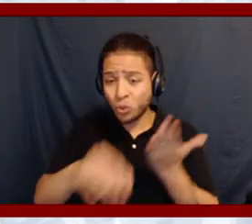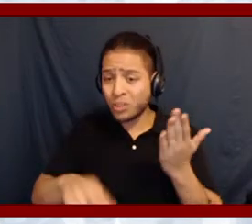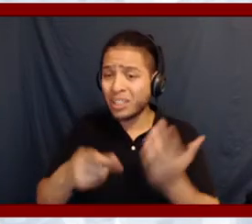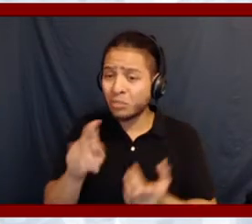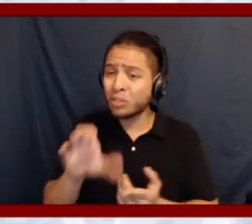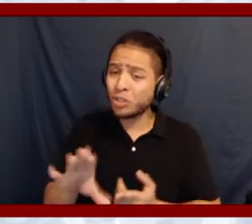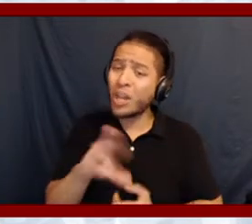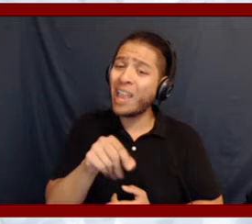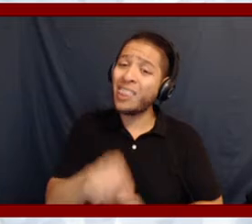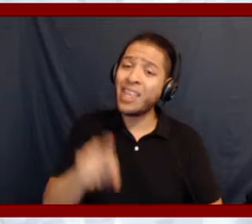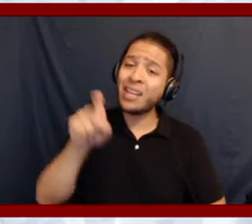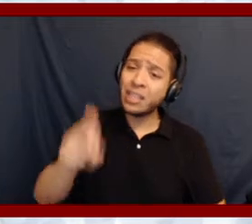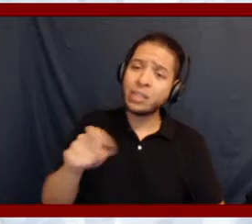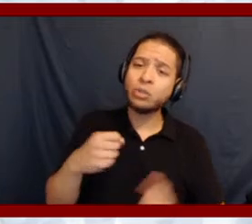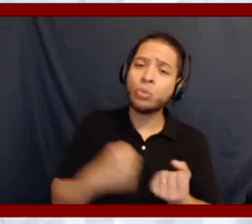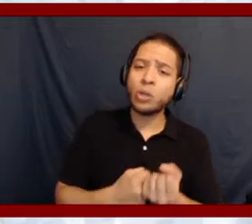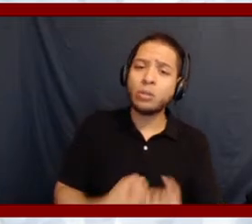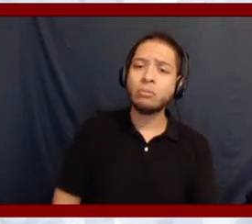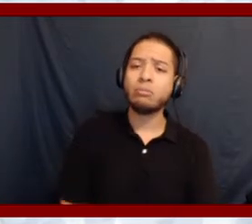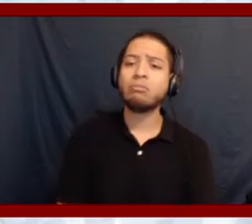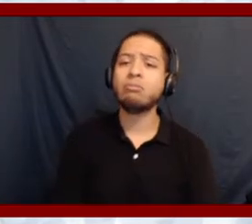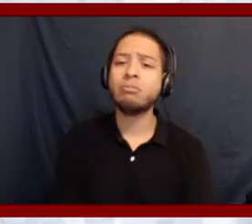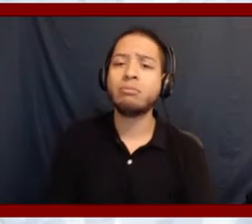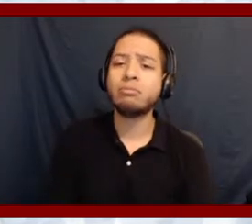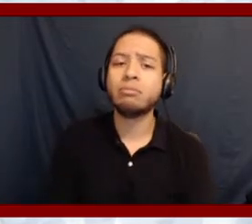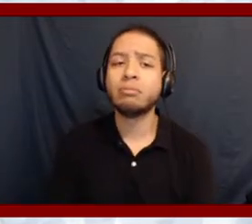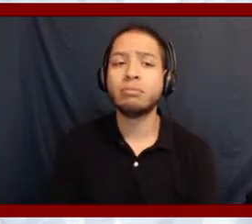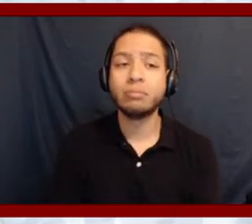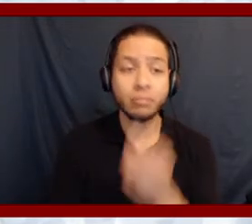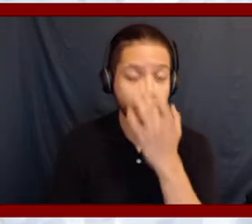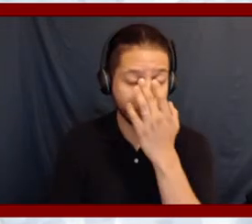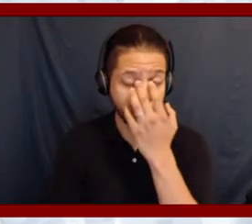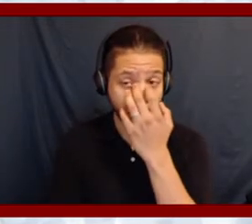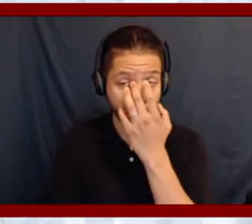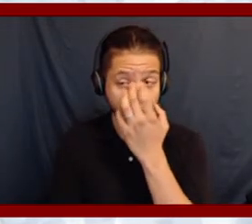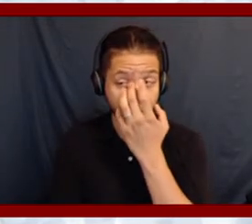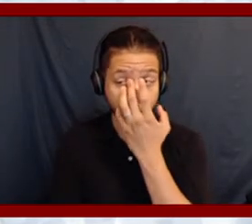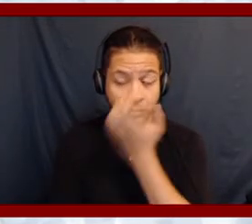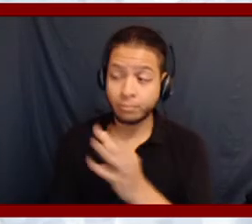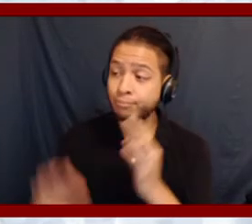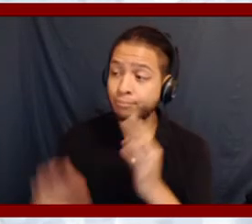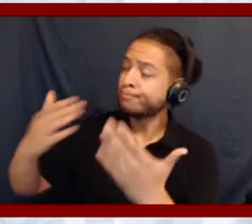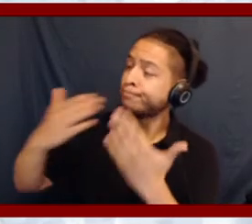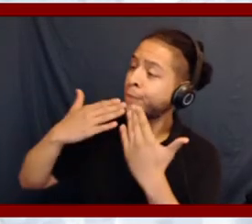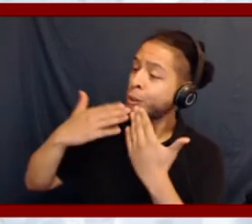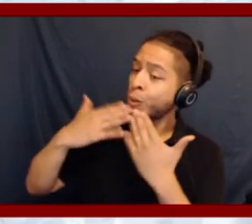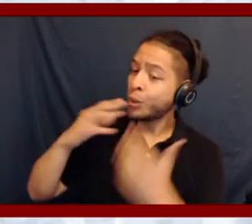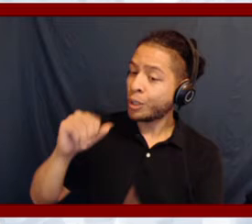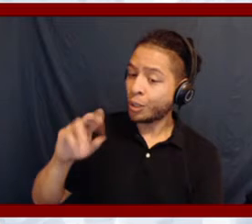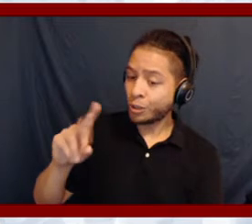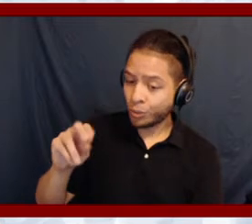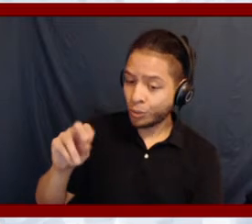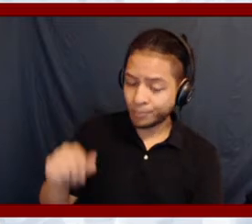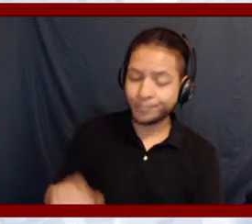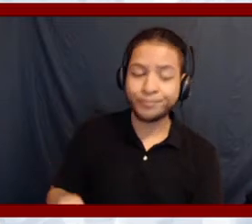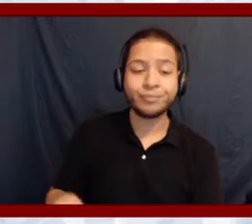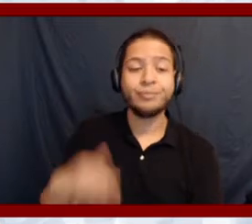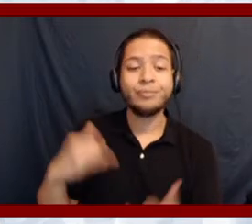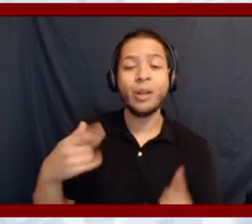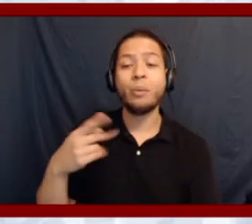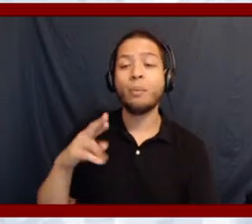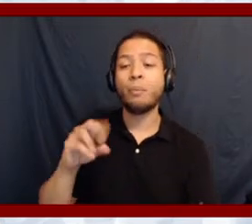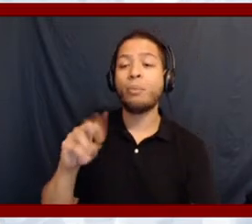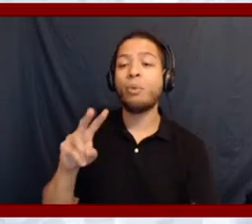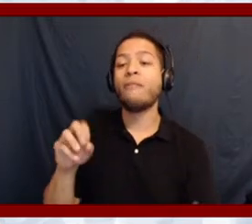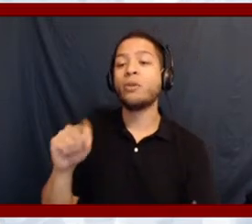support. Thank you for that, Dr. Cardona. The next question is from the provost at Payne College, and it's